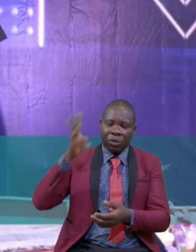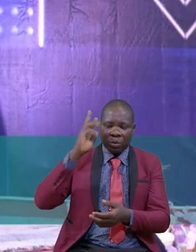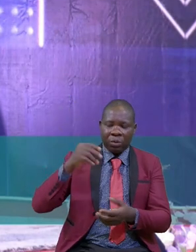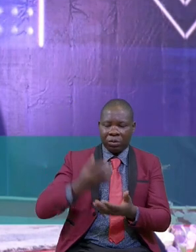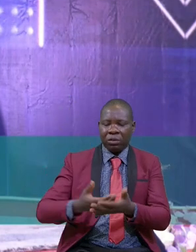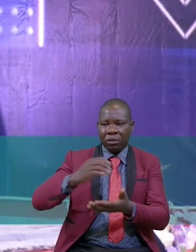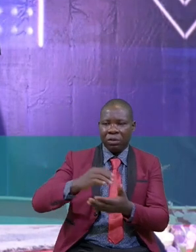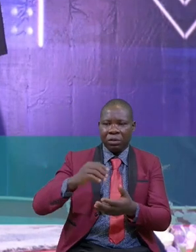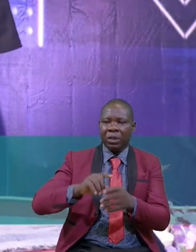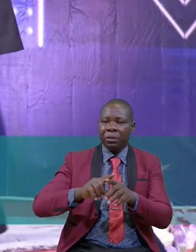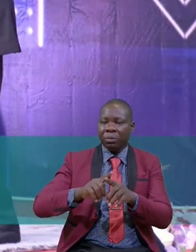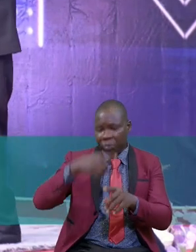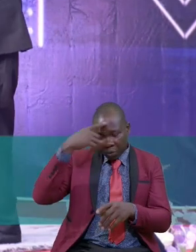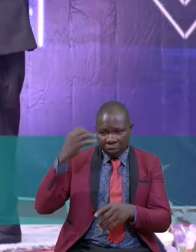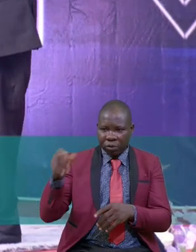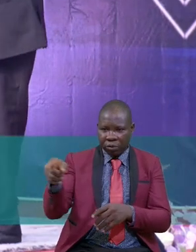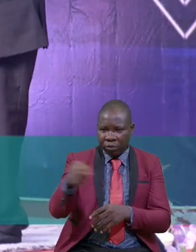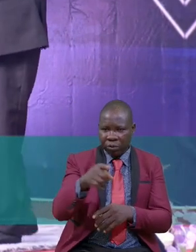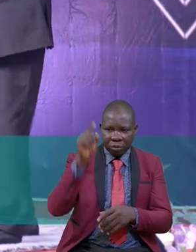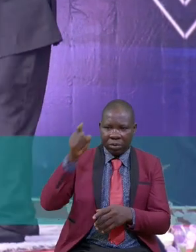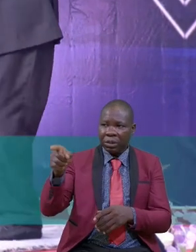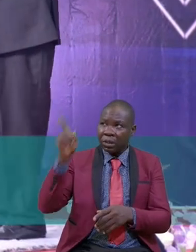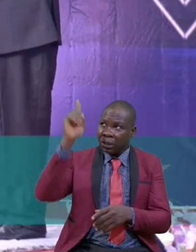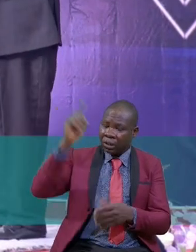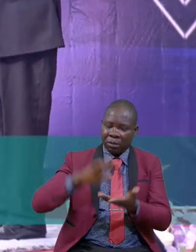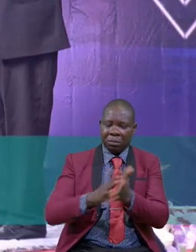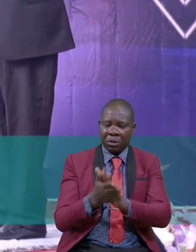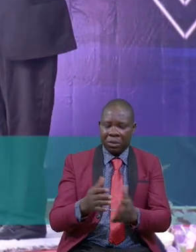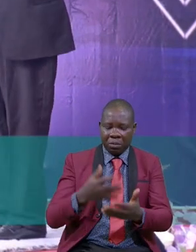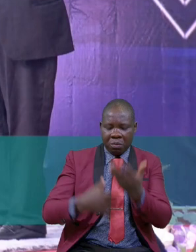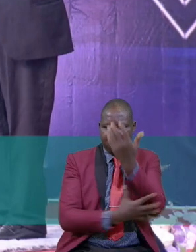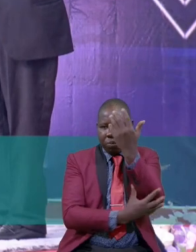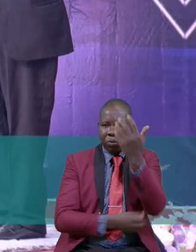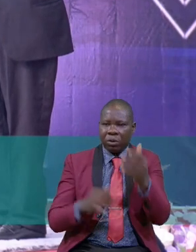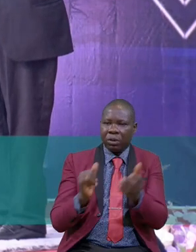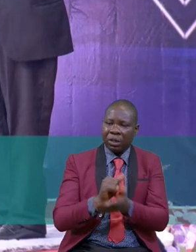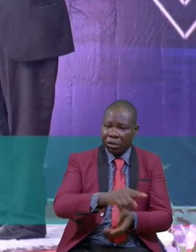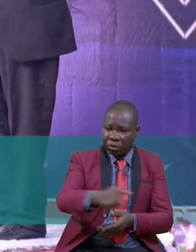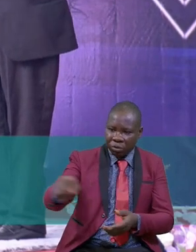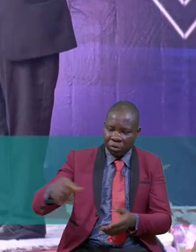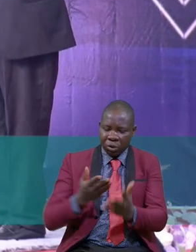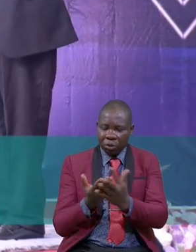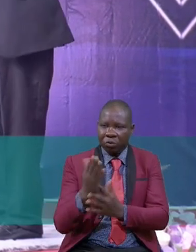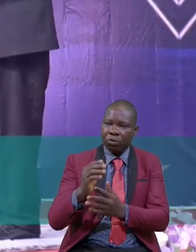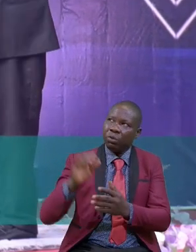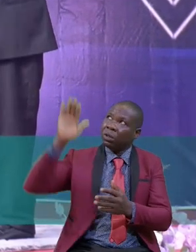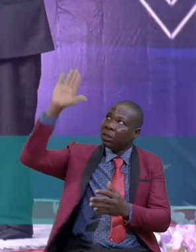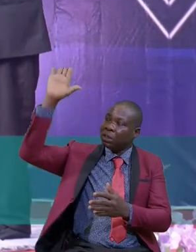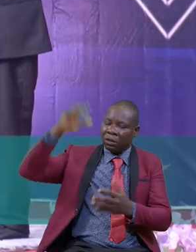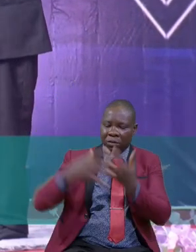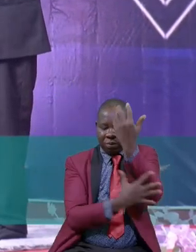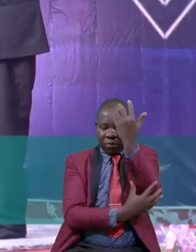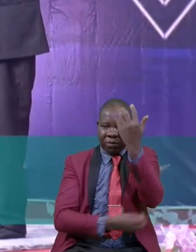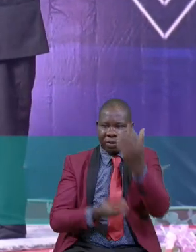sake, he became poor, that ye, through his poverty, afin que par sa pauvreté, vous